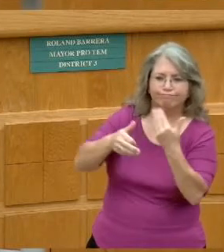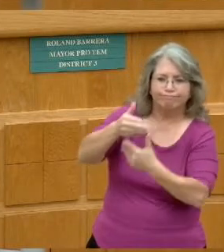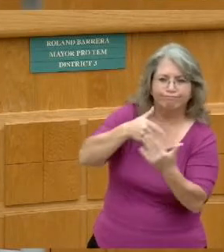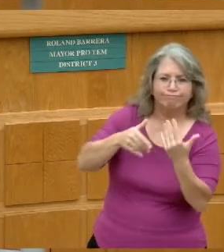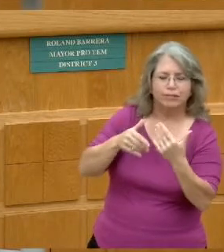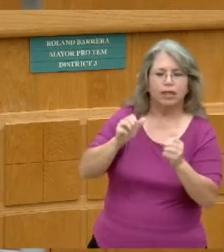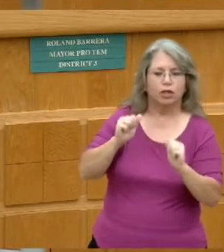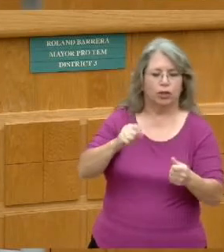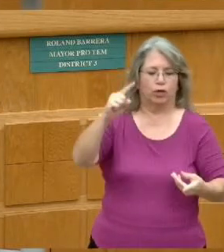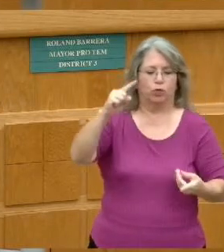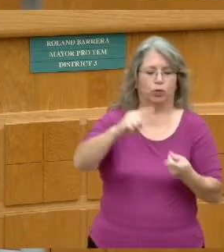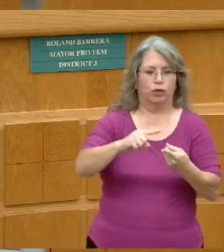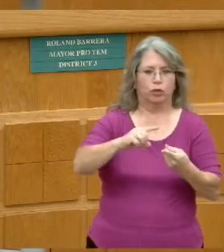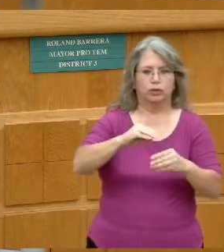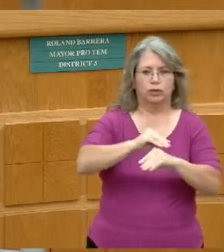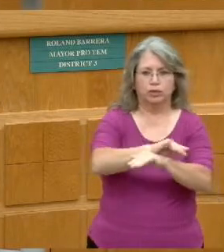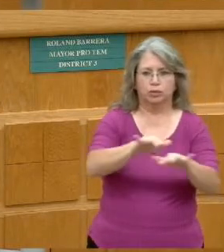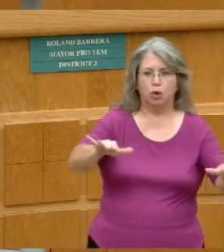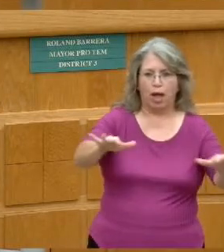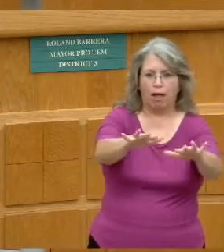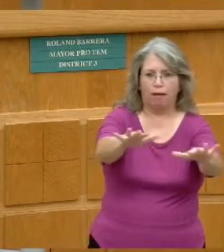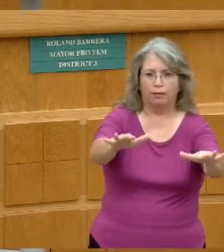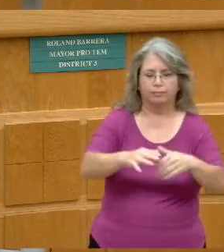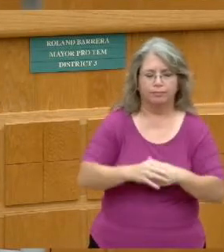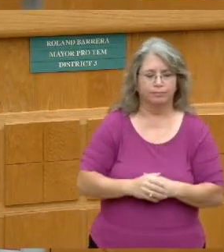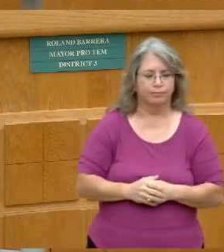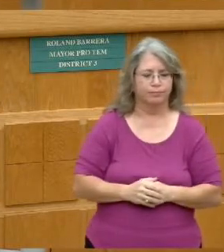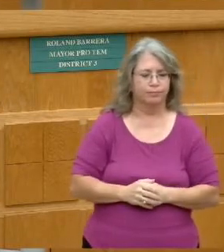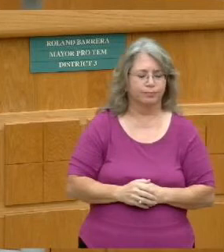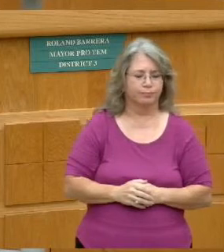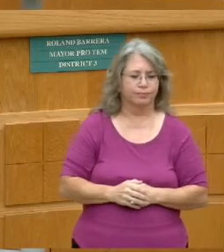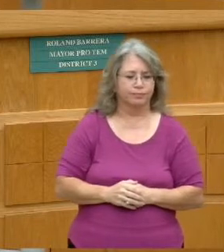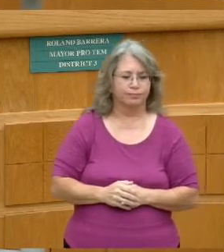of COVID-19. Now, things that are